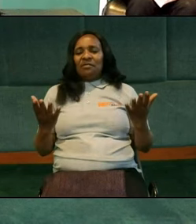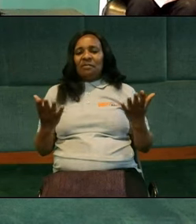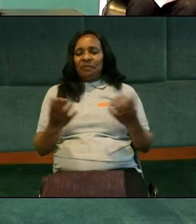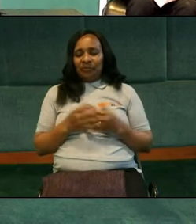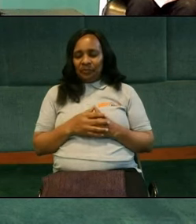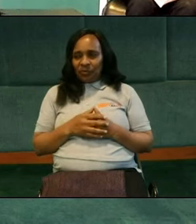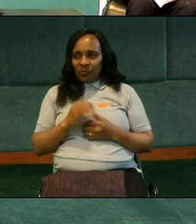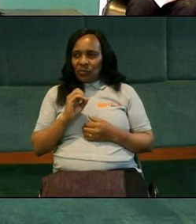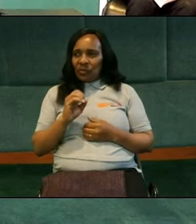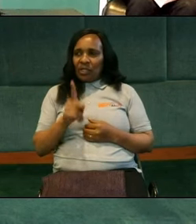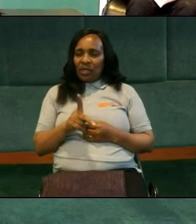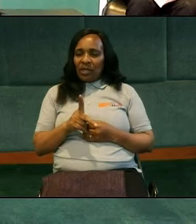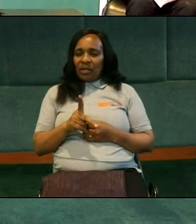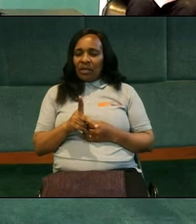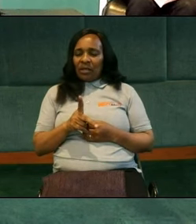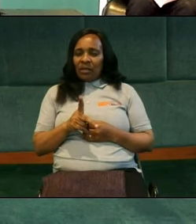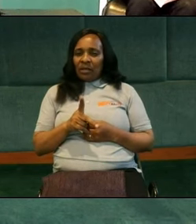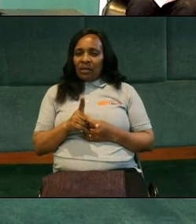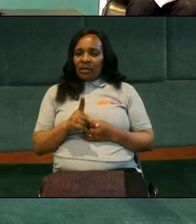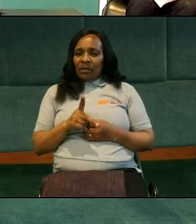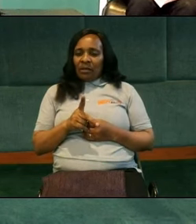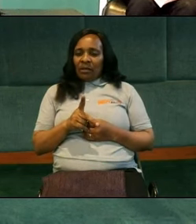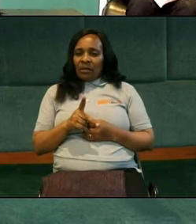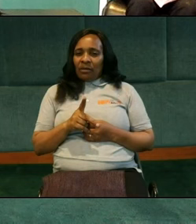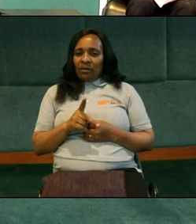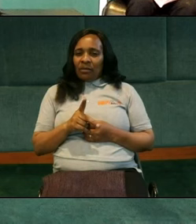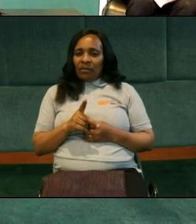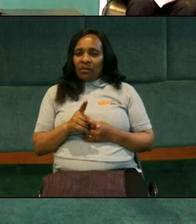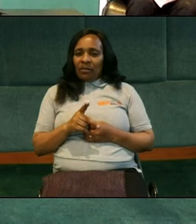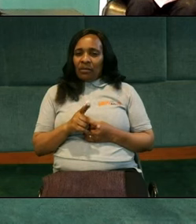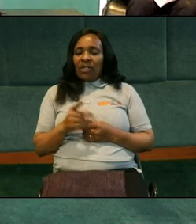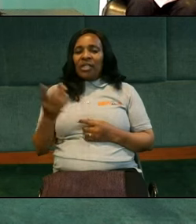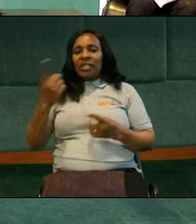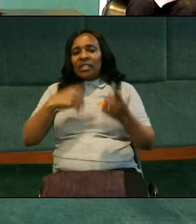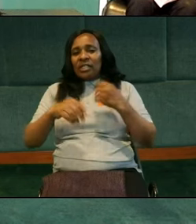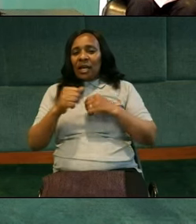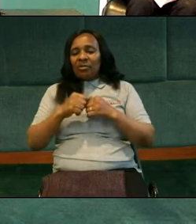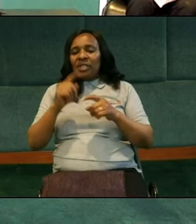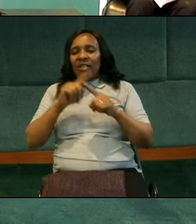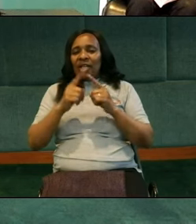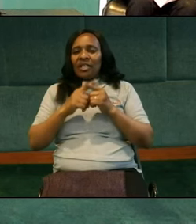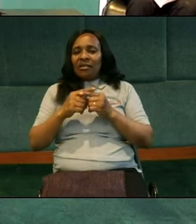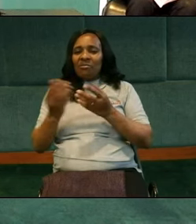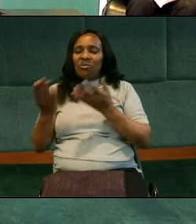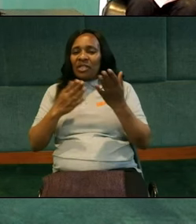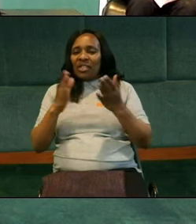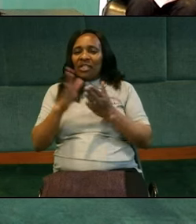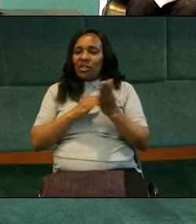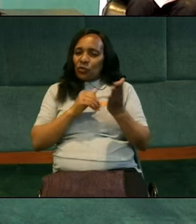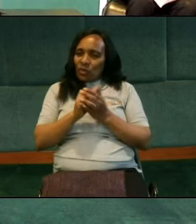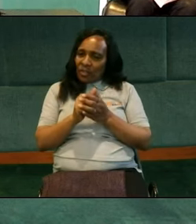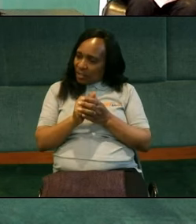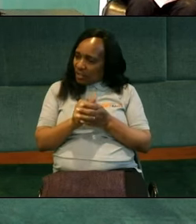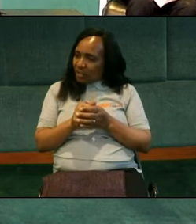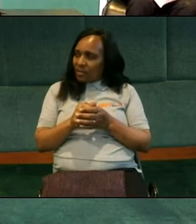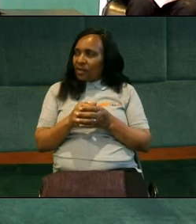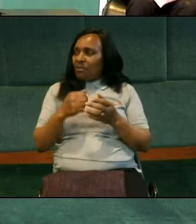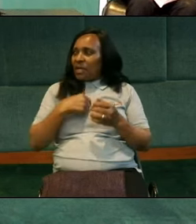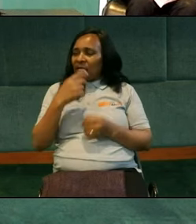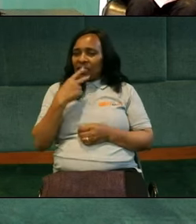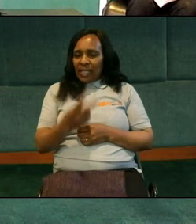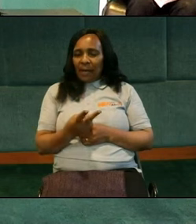Mm-hmm. Which comes with internet access. Oh, it comes with internet access, yes. Yeah. Uh-huh. Finley? I will